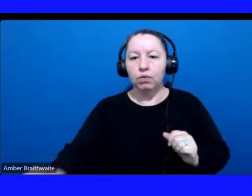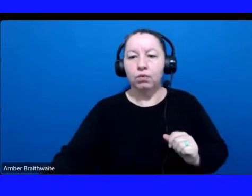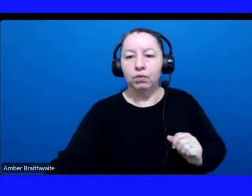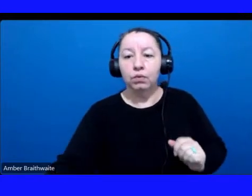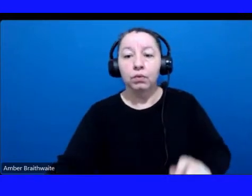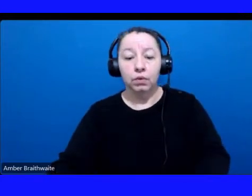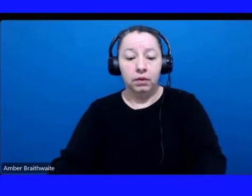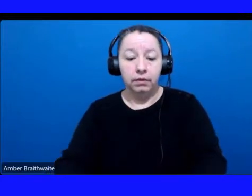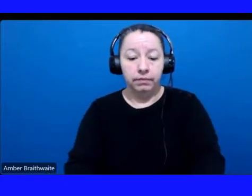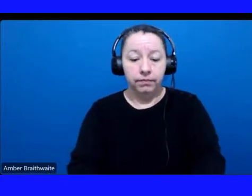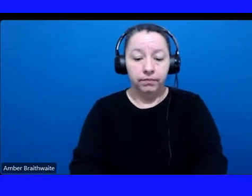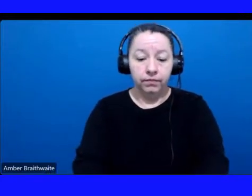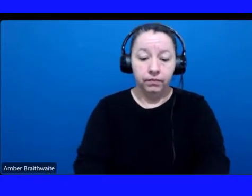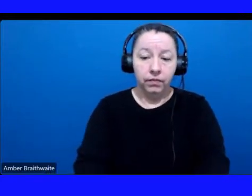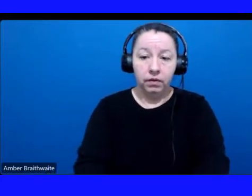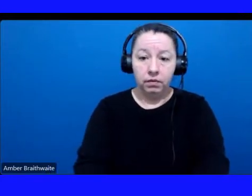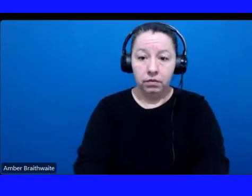report.